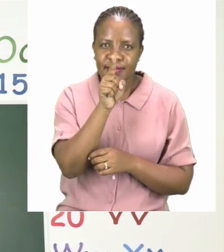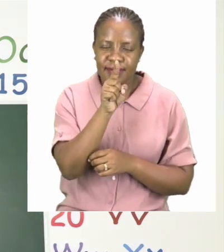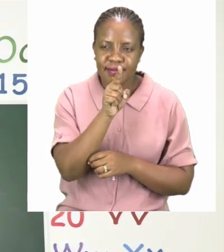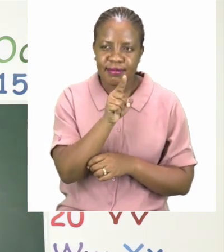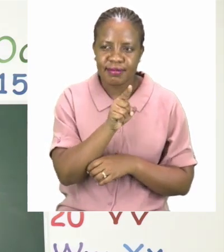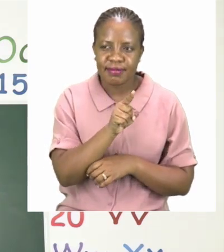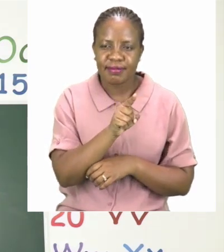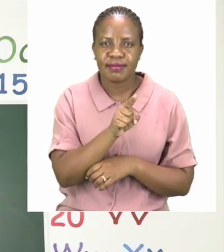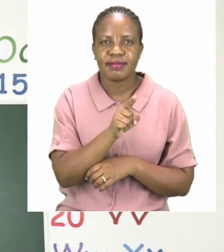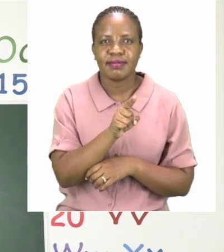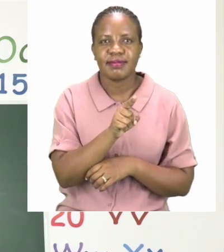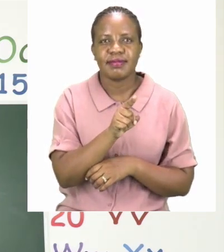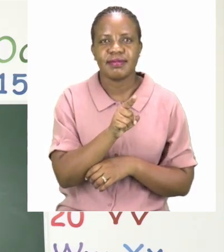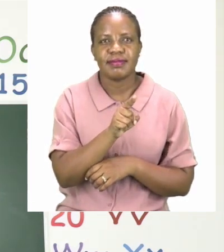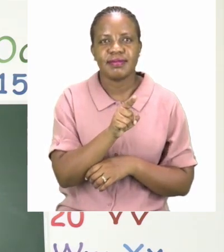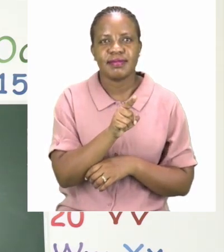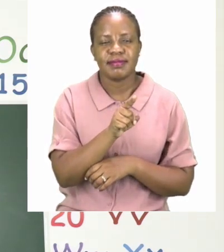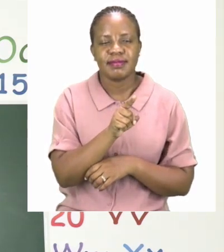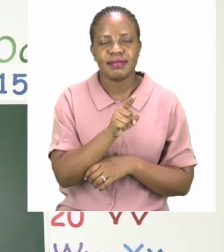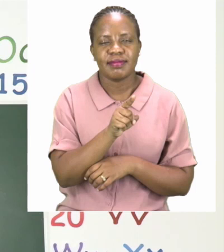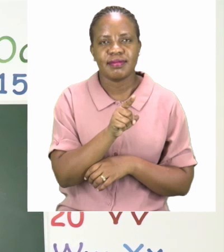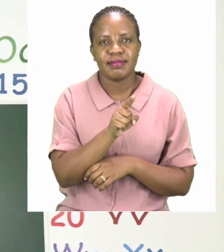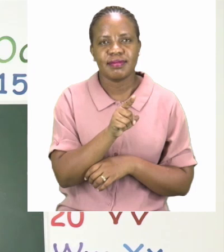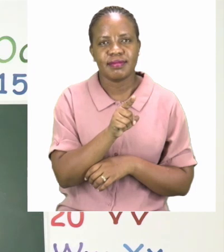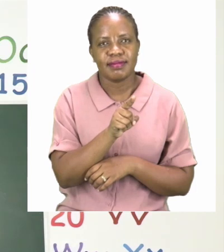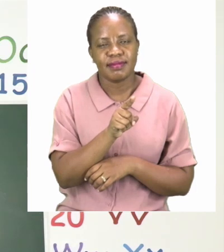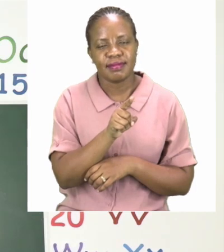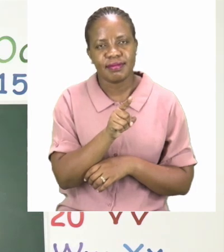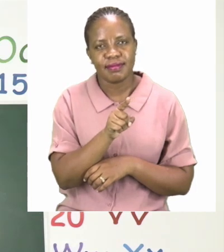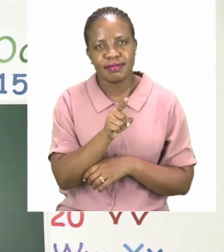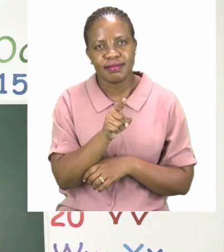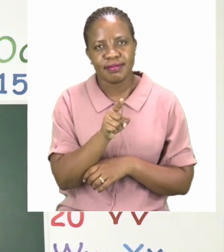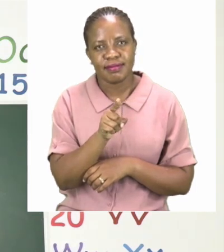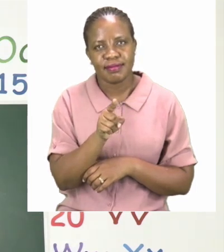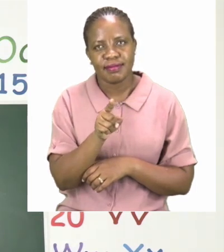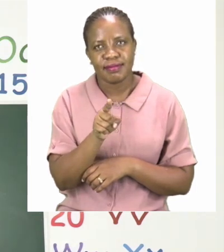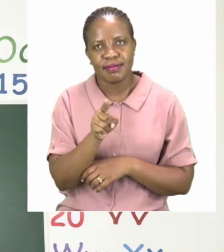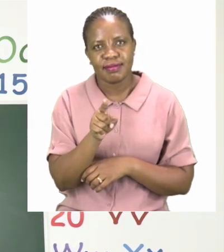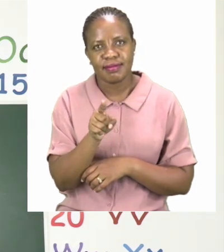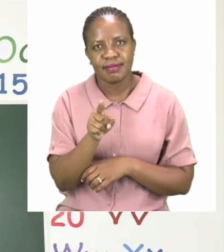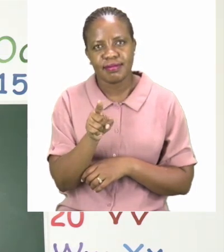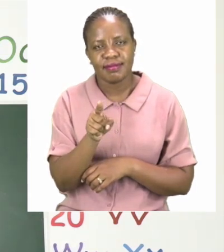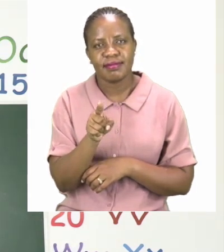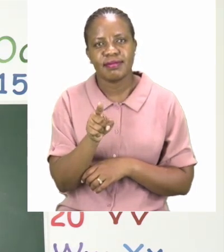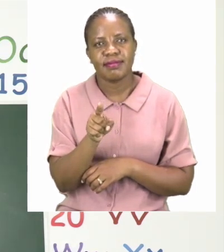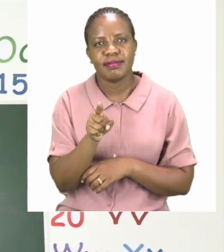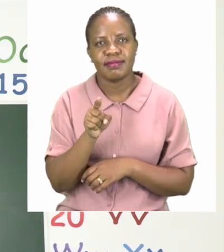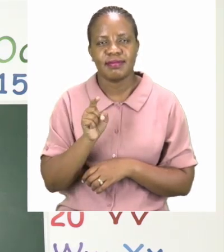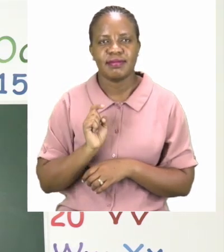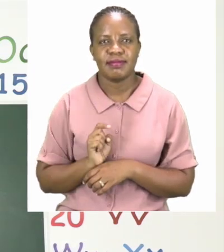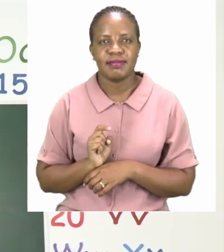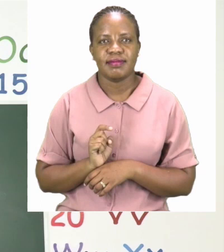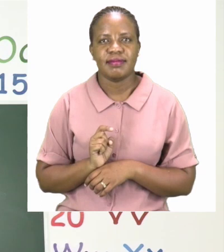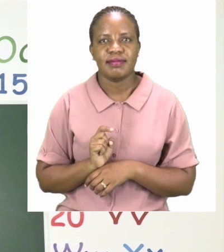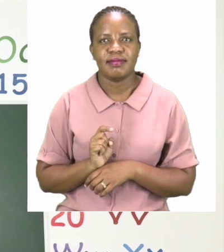1 and then I stop. I go across 2. I lift up